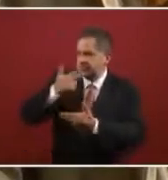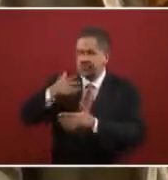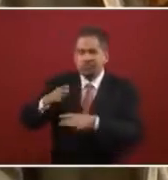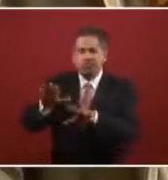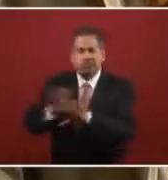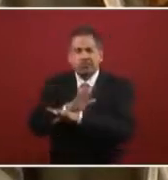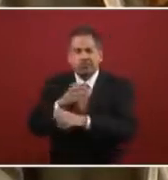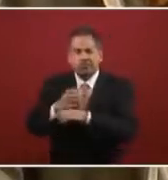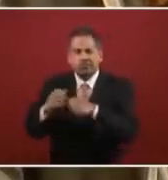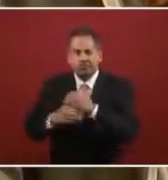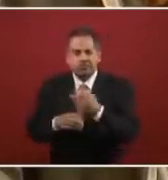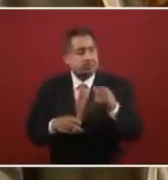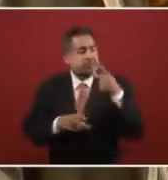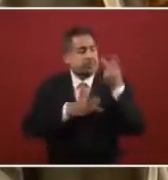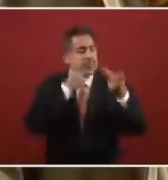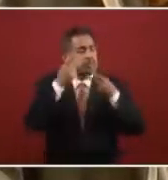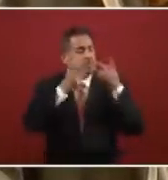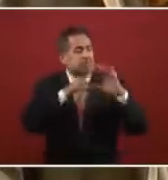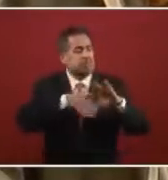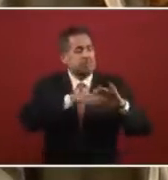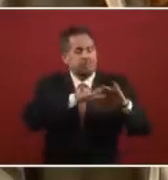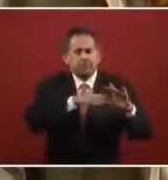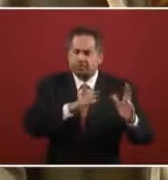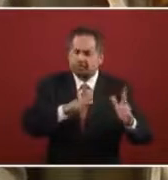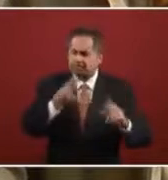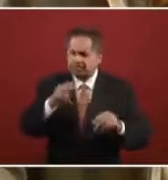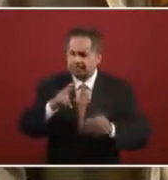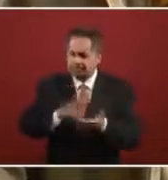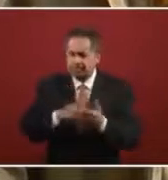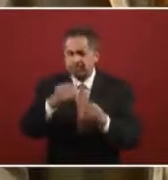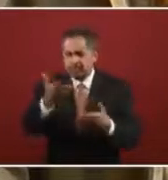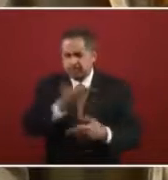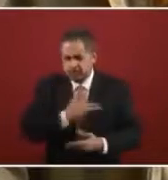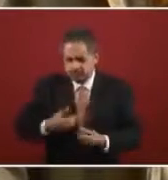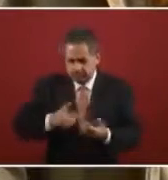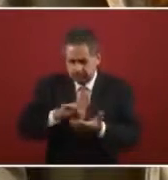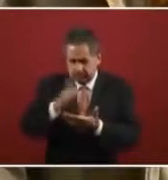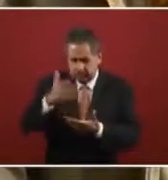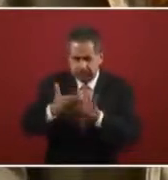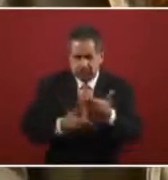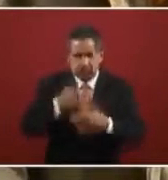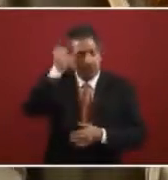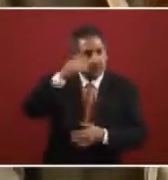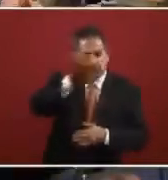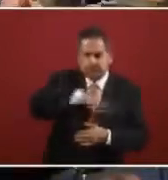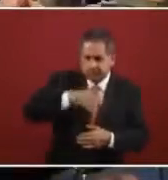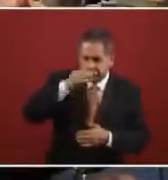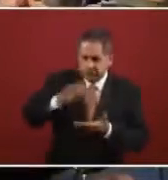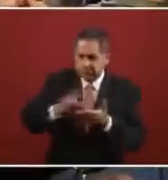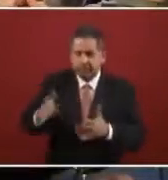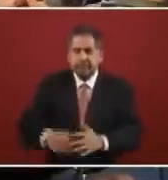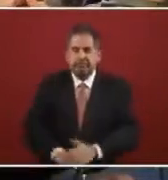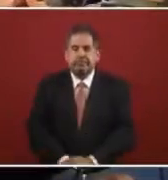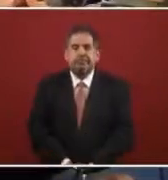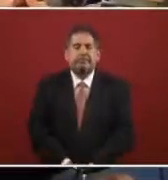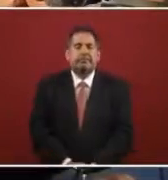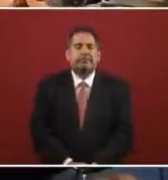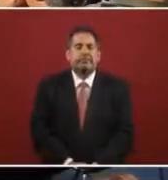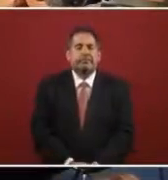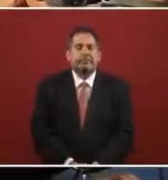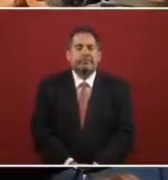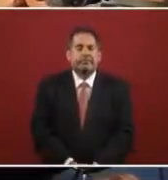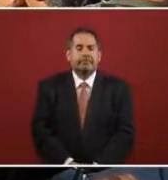now that things ¿por are qué good, abren demasiado la boca? why do they No open se their vale. mouths so much? Presidente, muchas gracias. Thank you De very nuestros much sinaloenses. from Muy Sinaloa. bien. Bueno, mire,